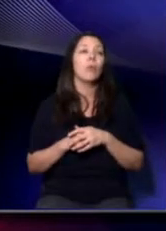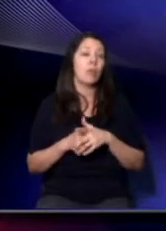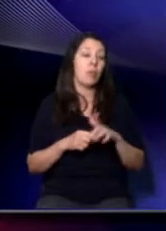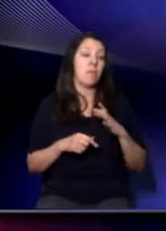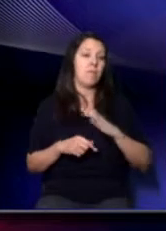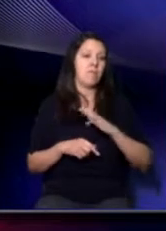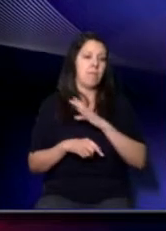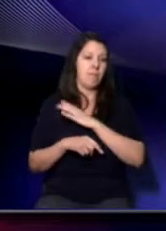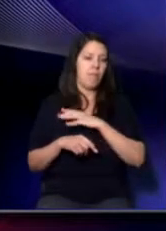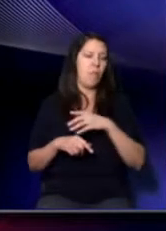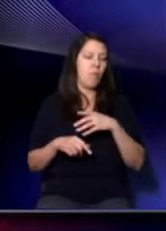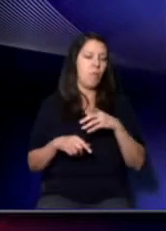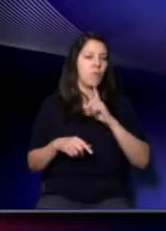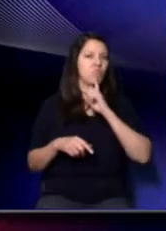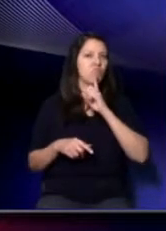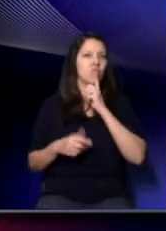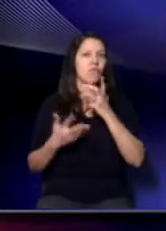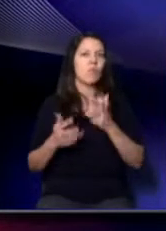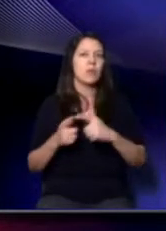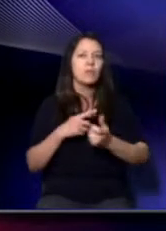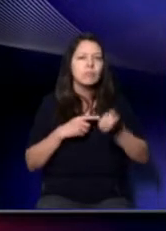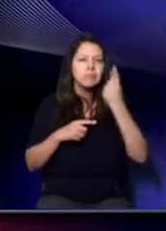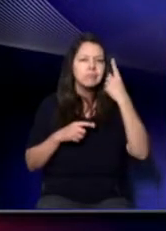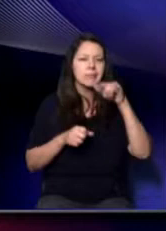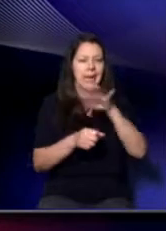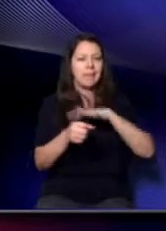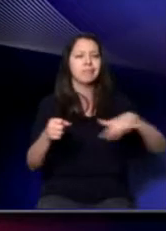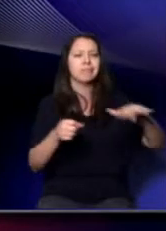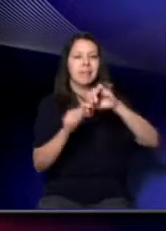was very much wanted to better understand the agency.